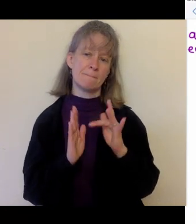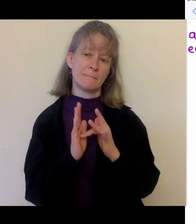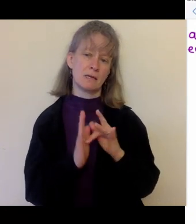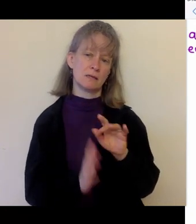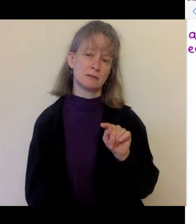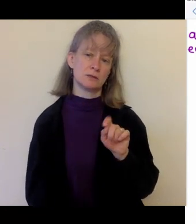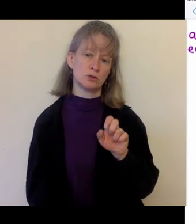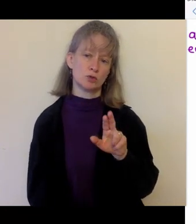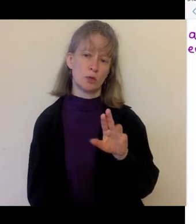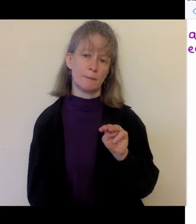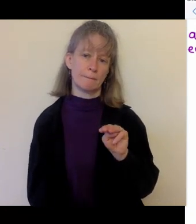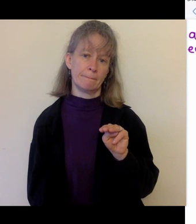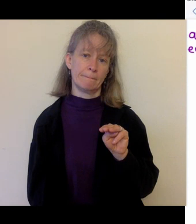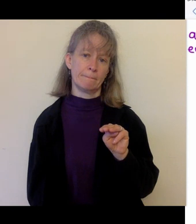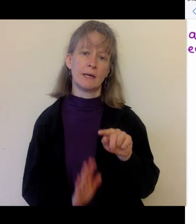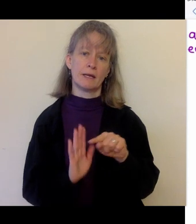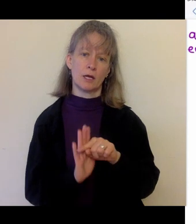negative 4x.